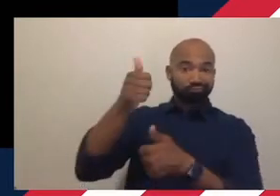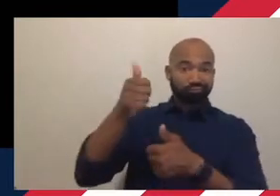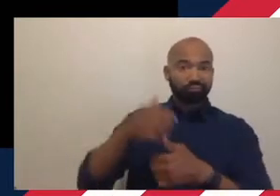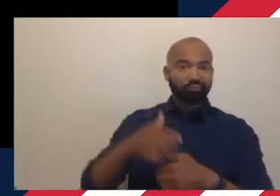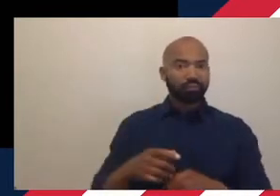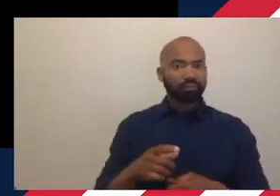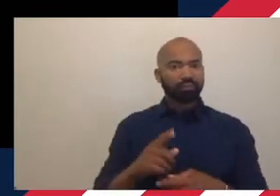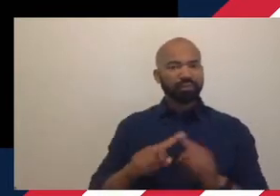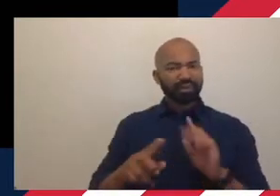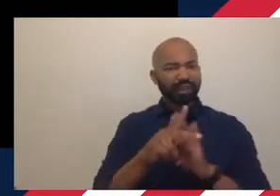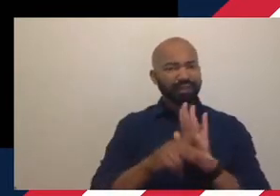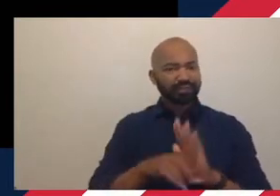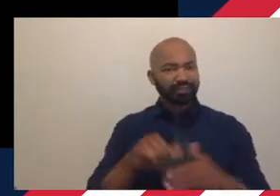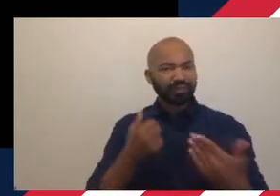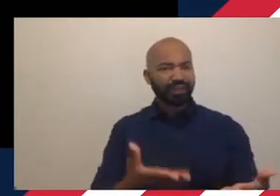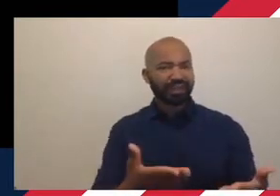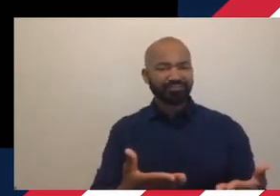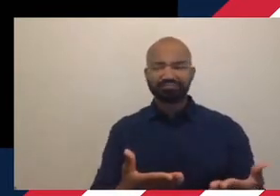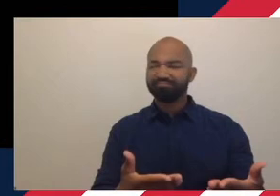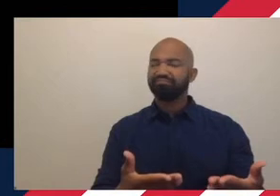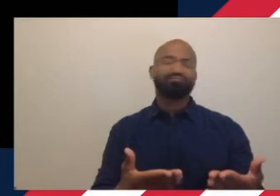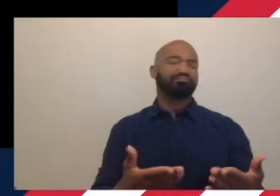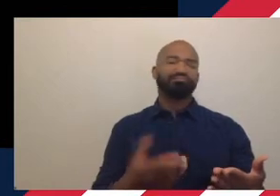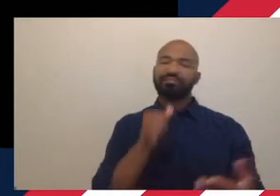inadequate, delayed, and often